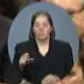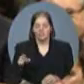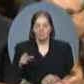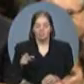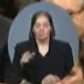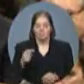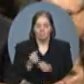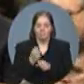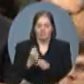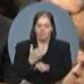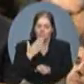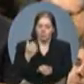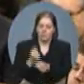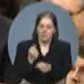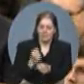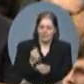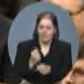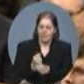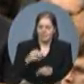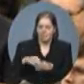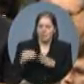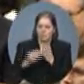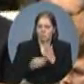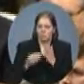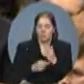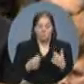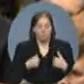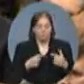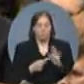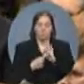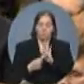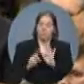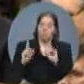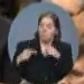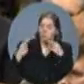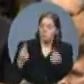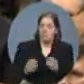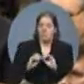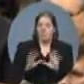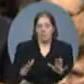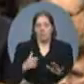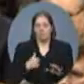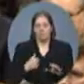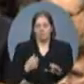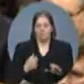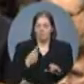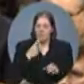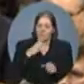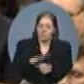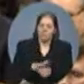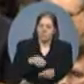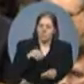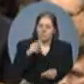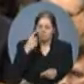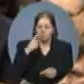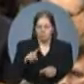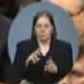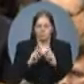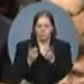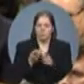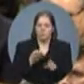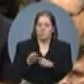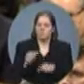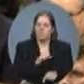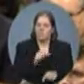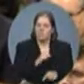demonstrated its commitment to women's issues. The Prime Minister, of course, appointed the first Minister of State who is solely dedicated to the status of